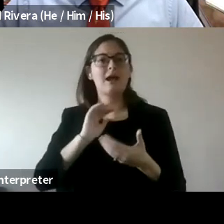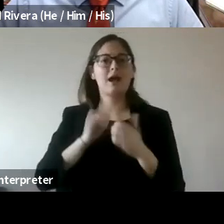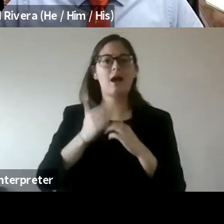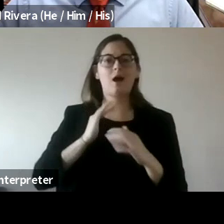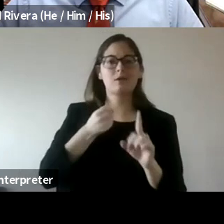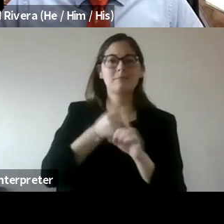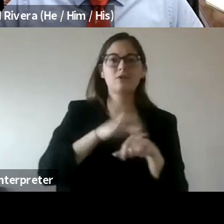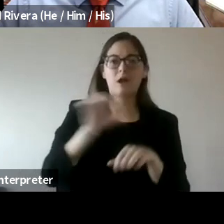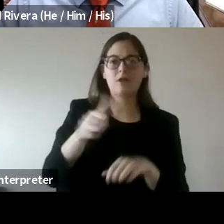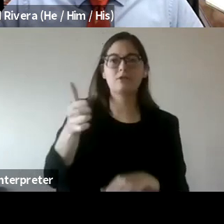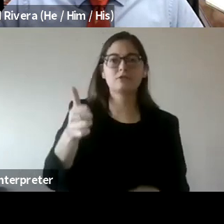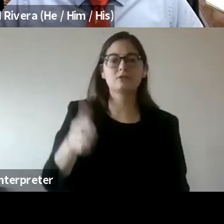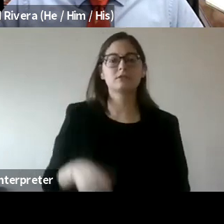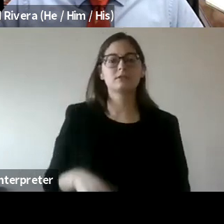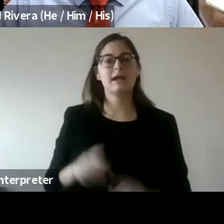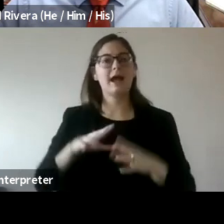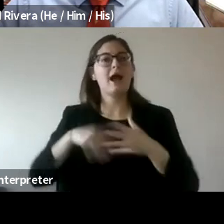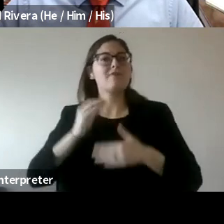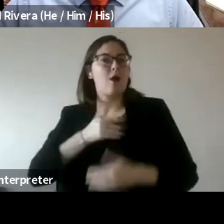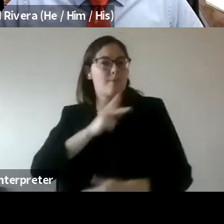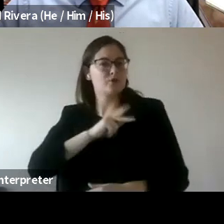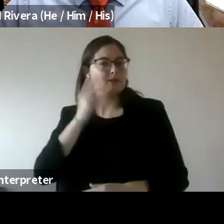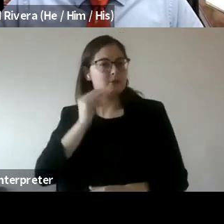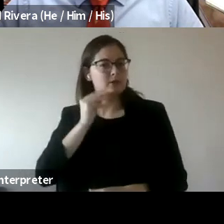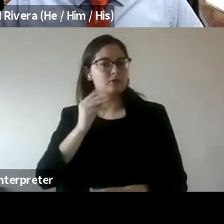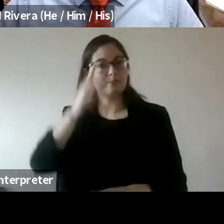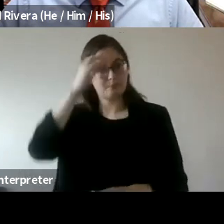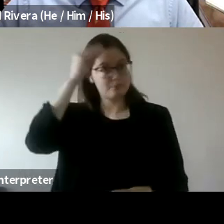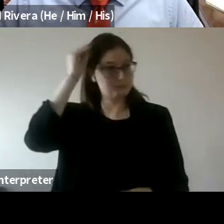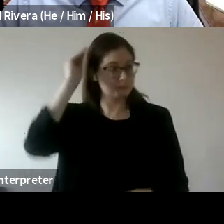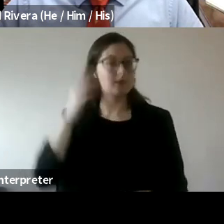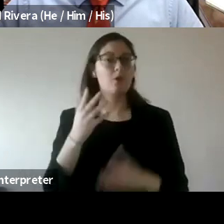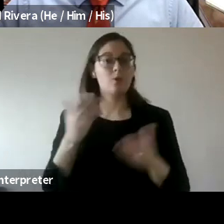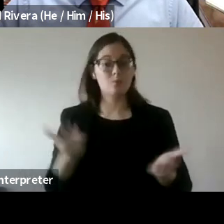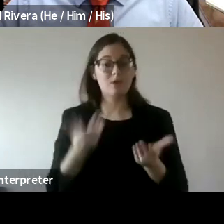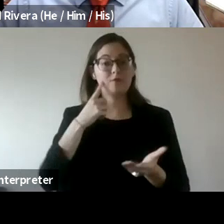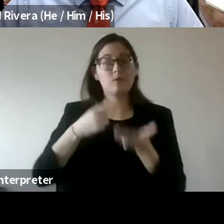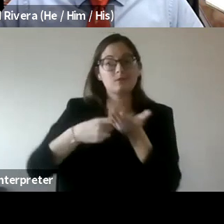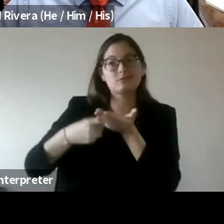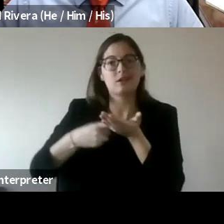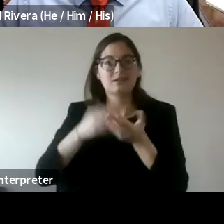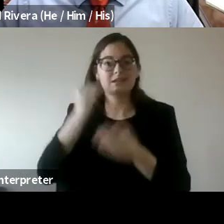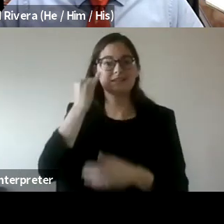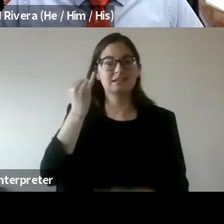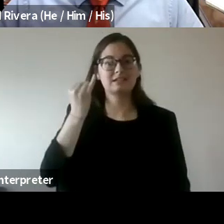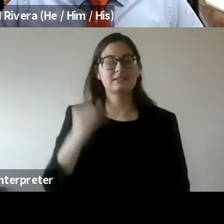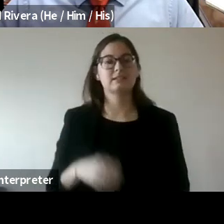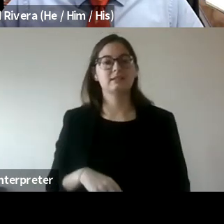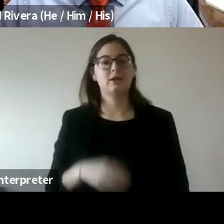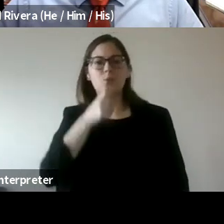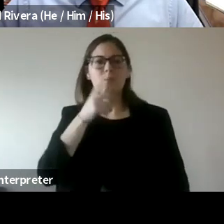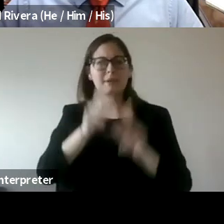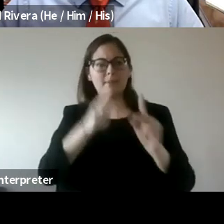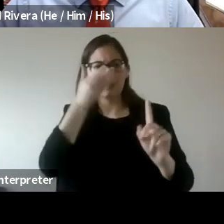experience. So keep in mind as you listen that we're here to discuss ideas, which are separate from who people are. People are complex and